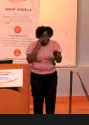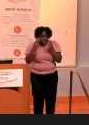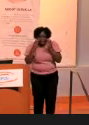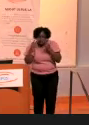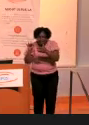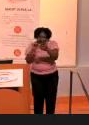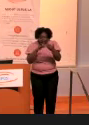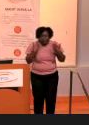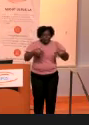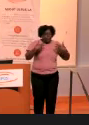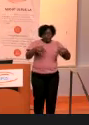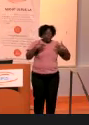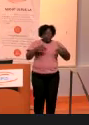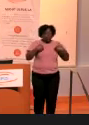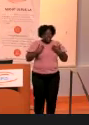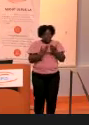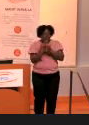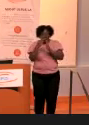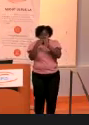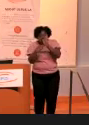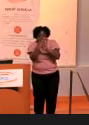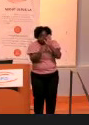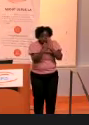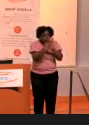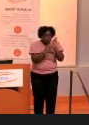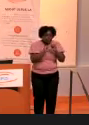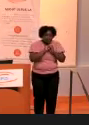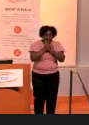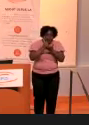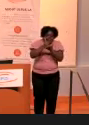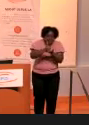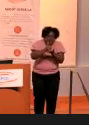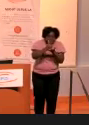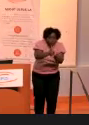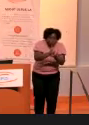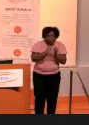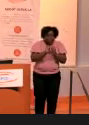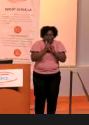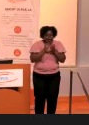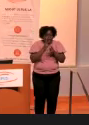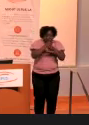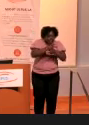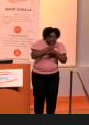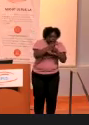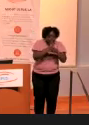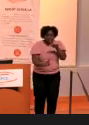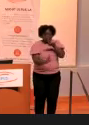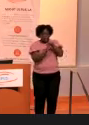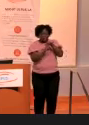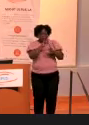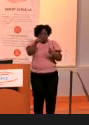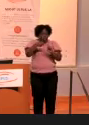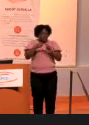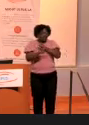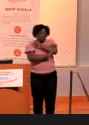And because there were new guidelines for the treatment of lupus nephritis that came out in the fall. And these guidelines,